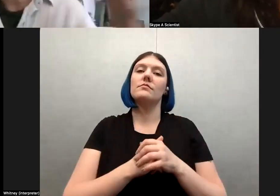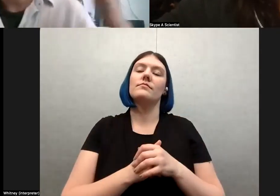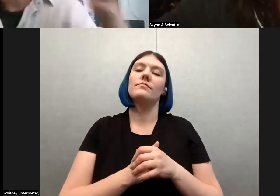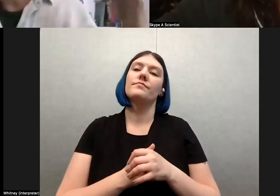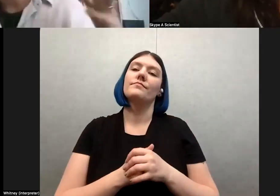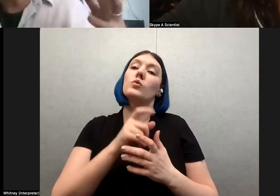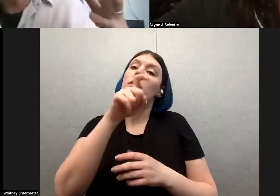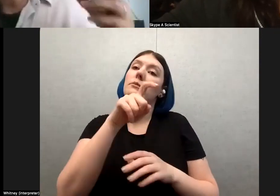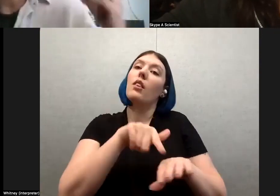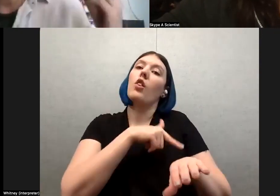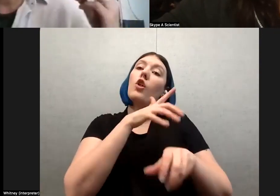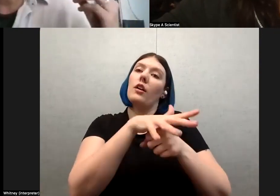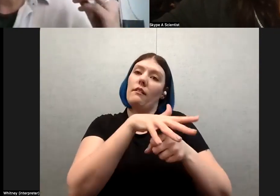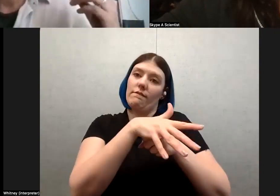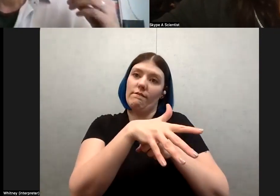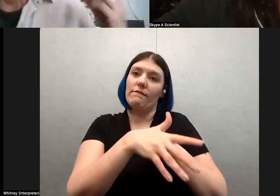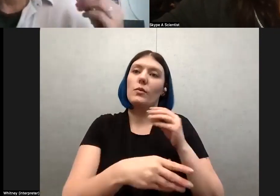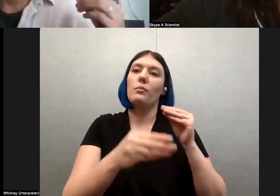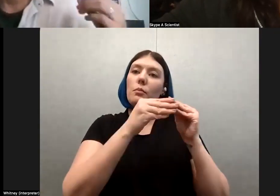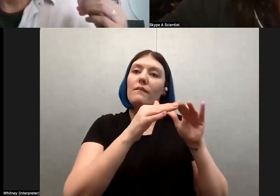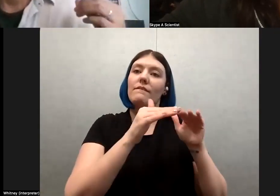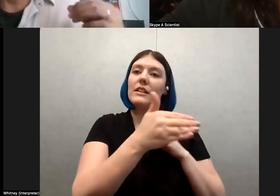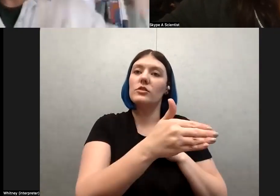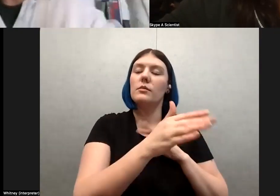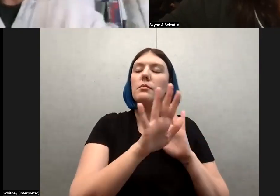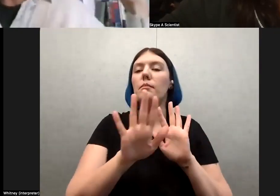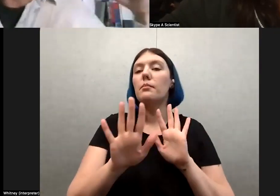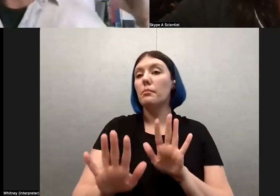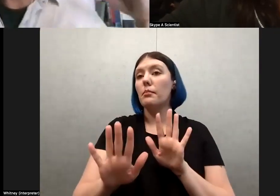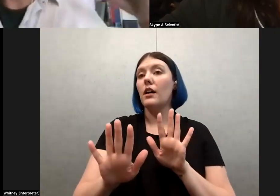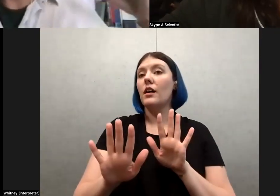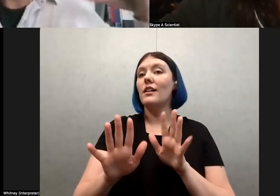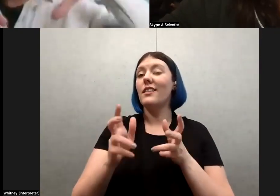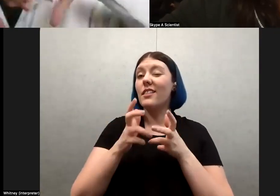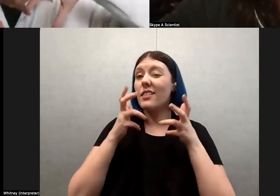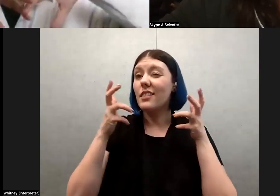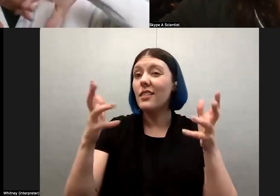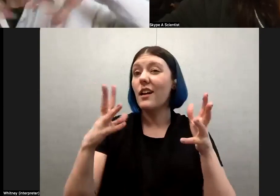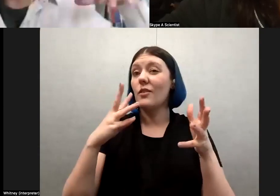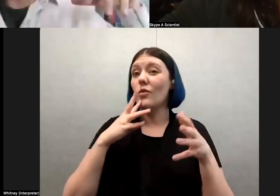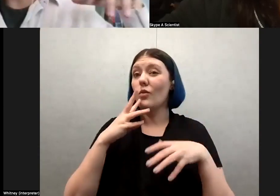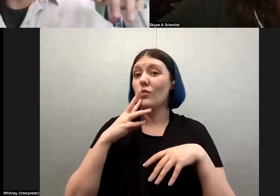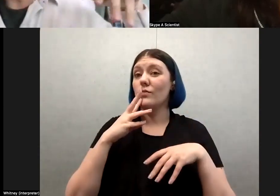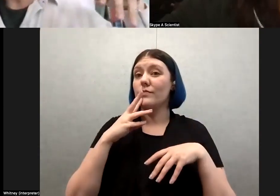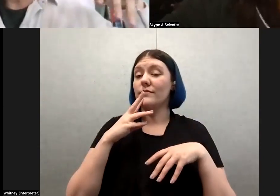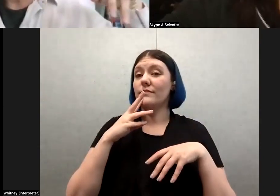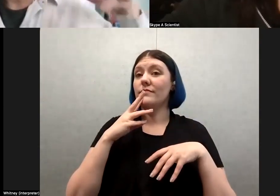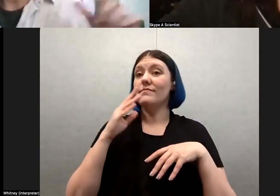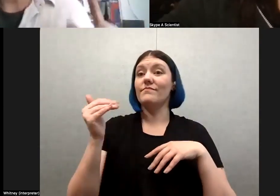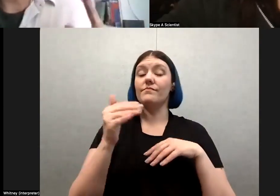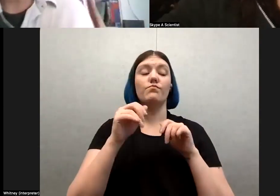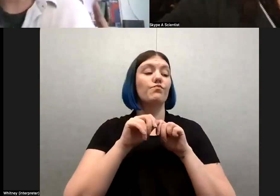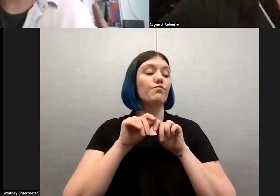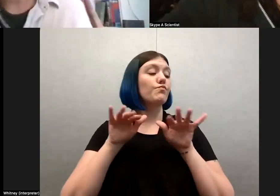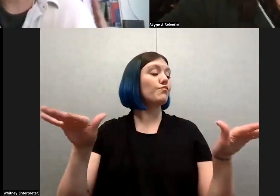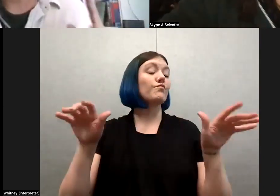can be more and more and more fish. But, when there's a lot of water, that means that fish can spread out. So it